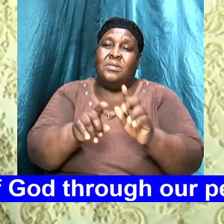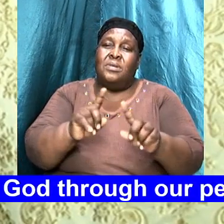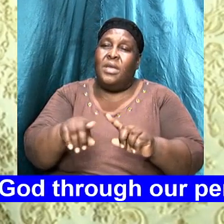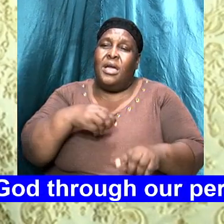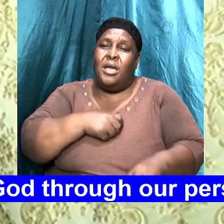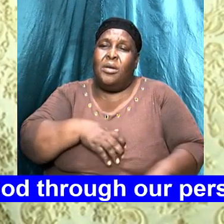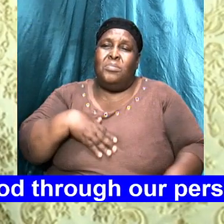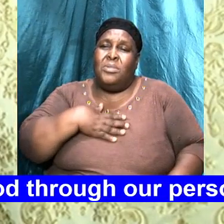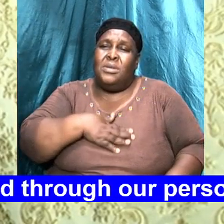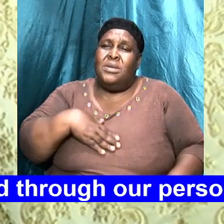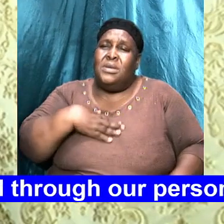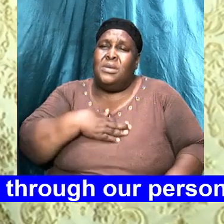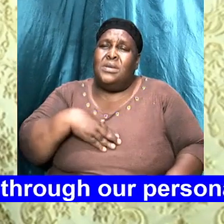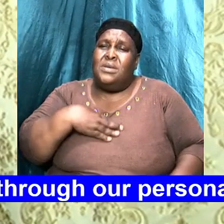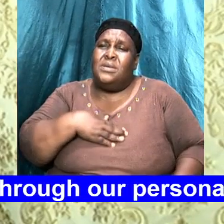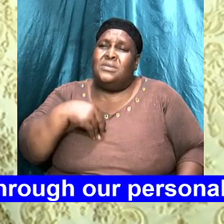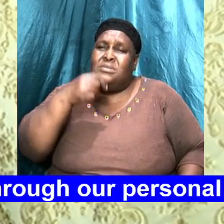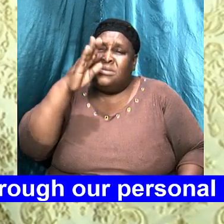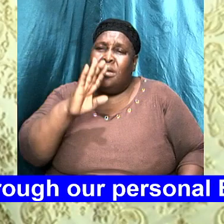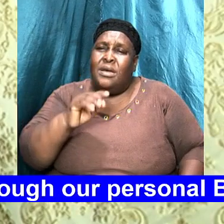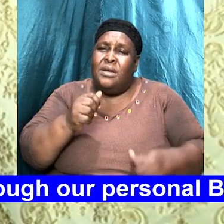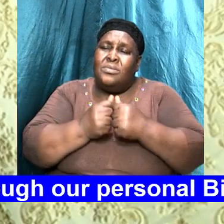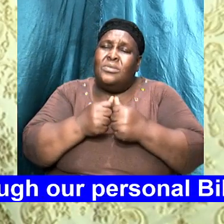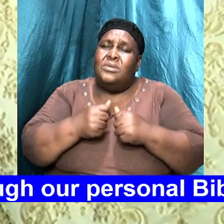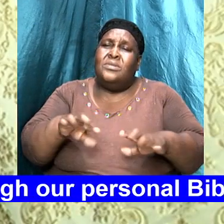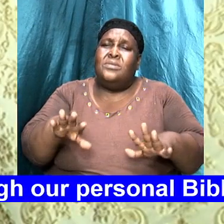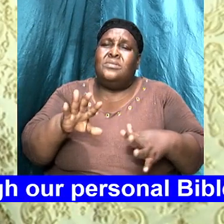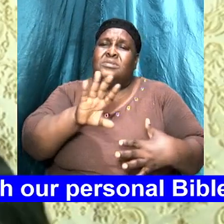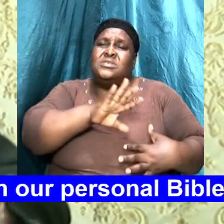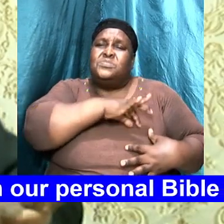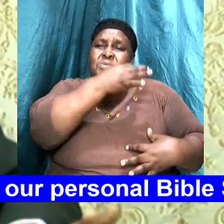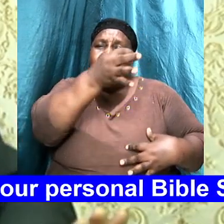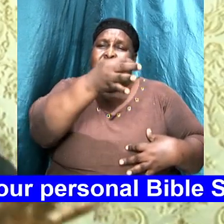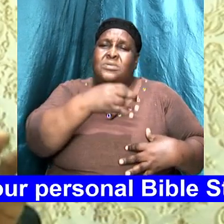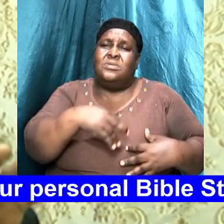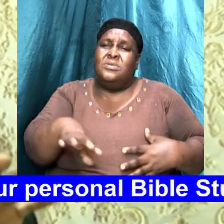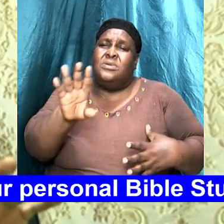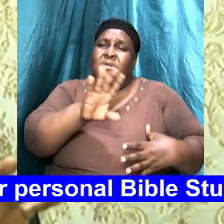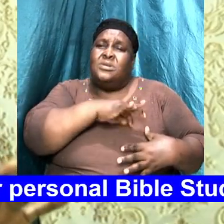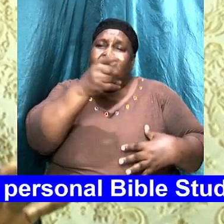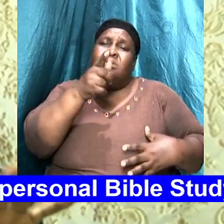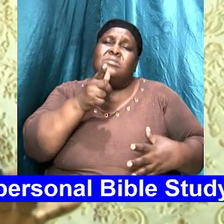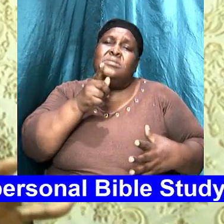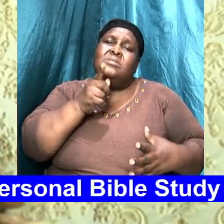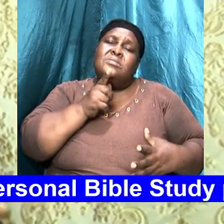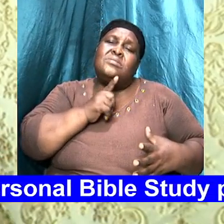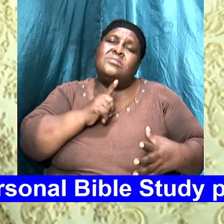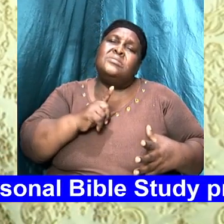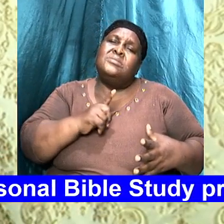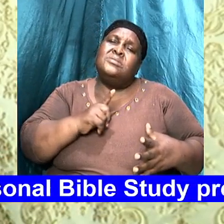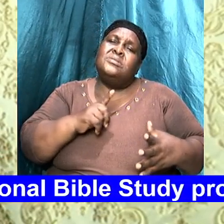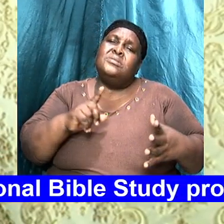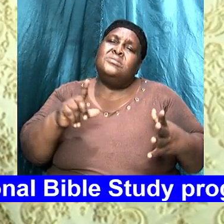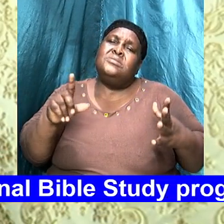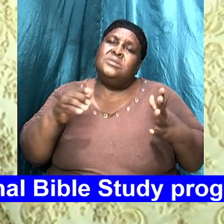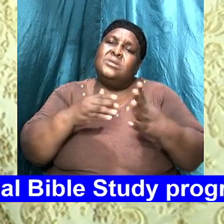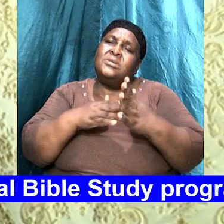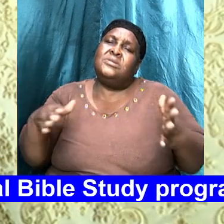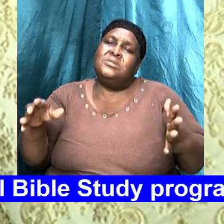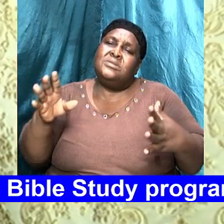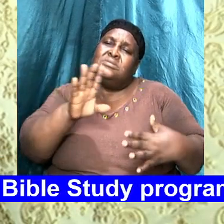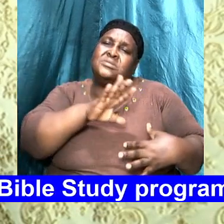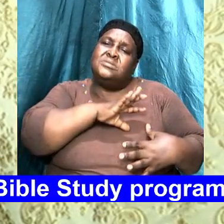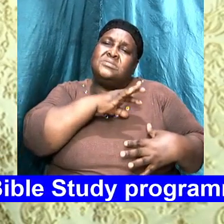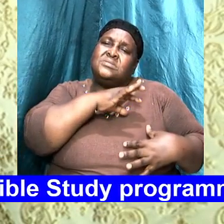God without the spirit because the spirit lusted against the flesh and the flesh against the